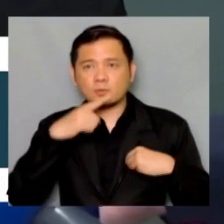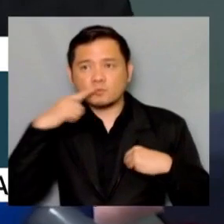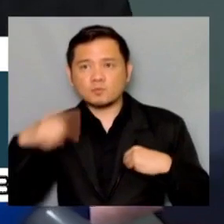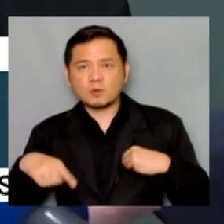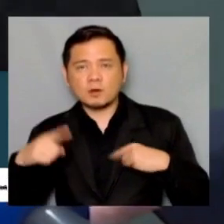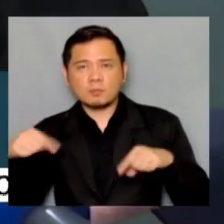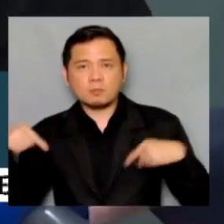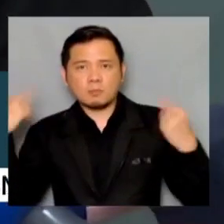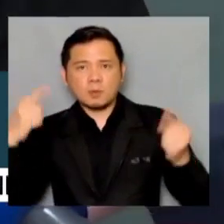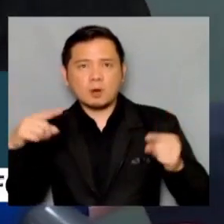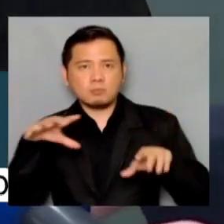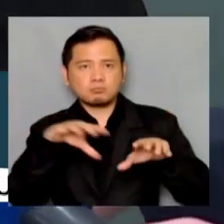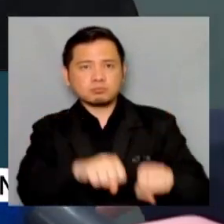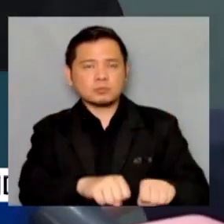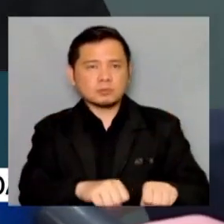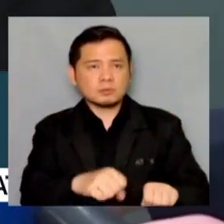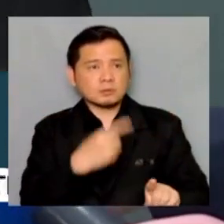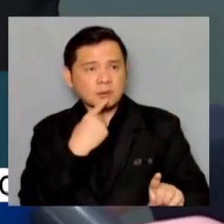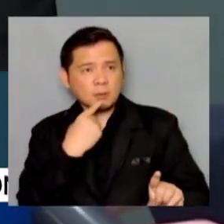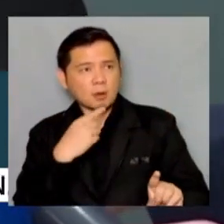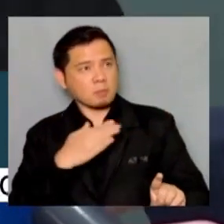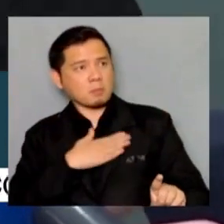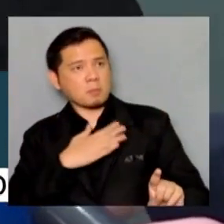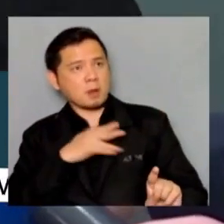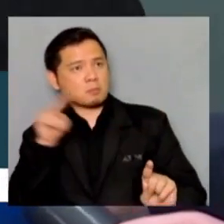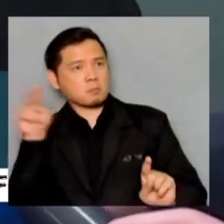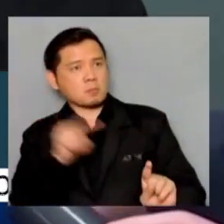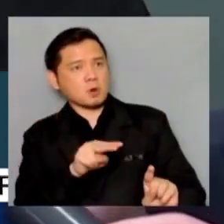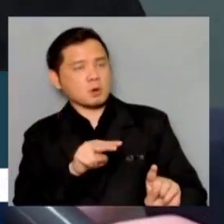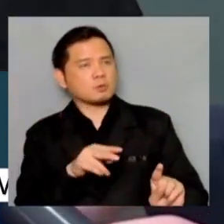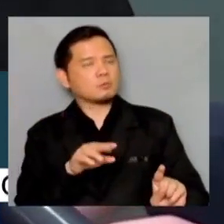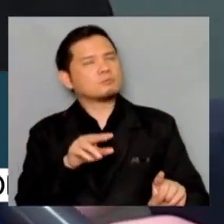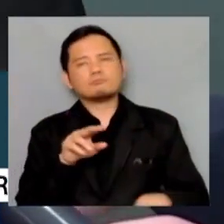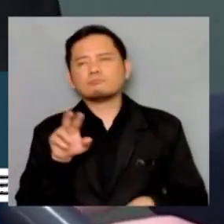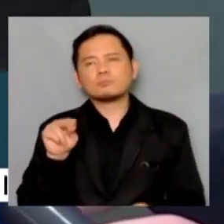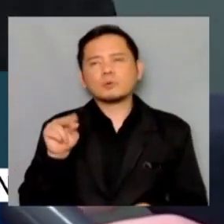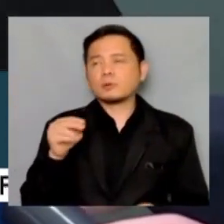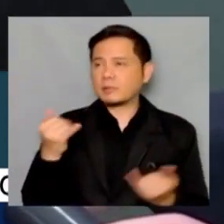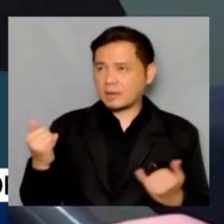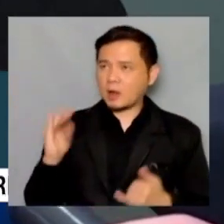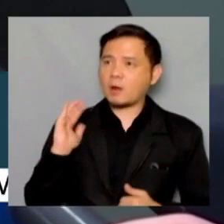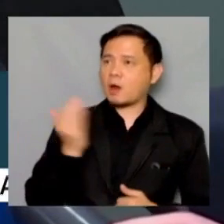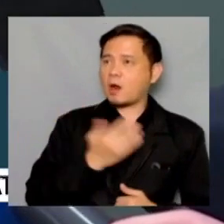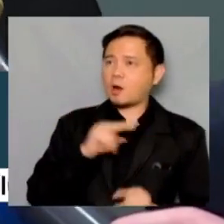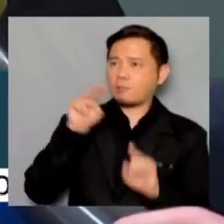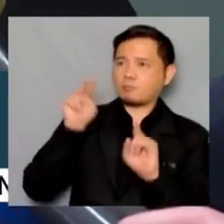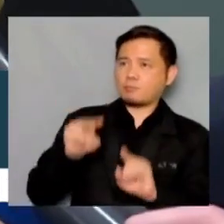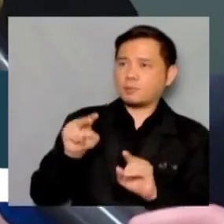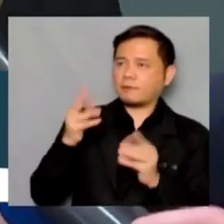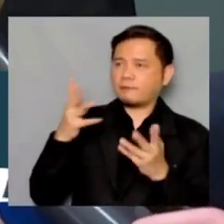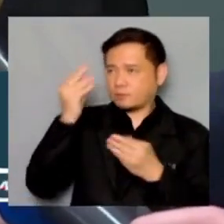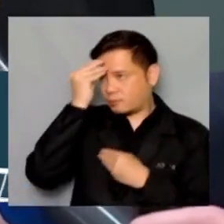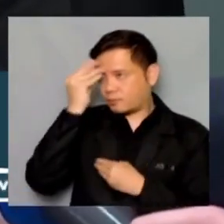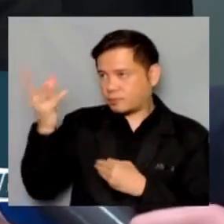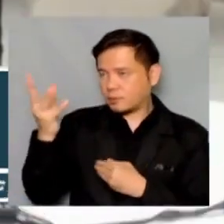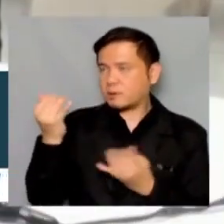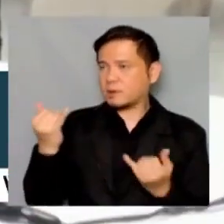are saying, this is our position. We are giving you our official position. And then we will wait for their